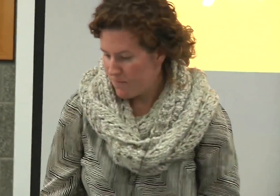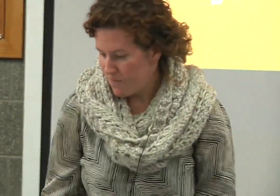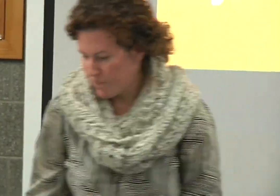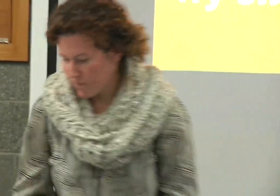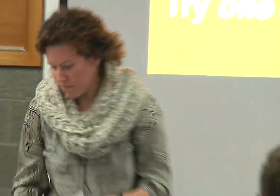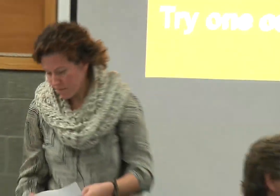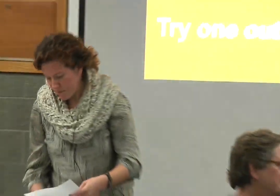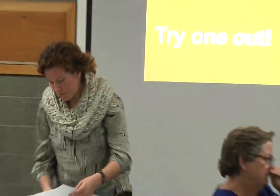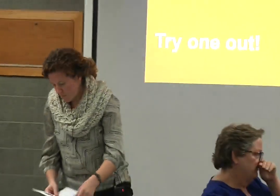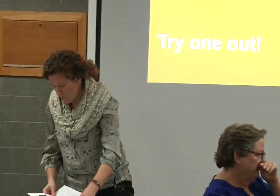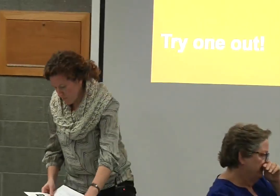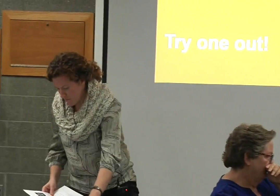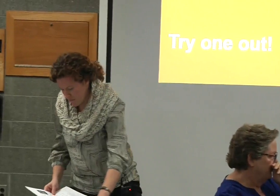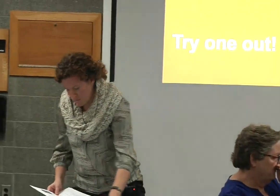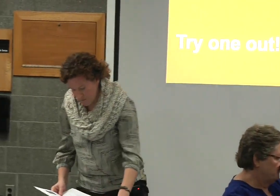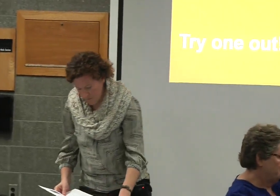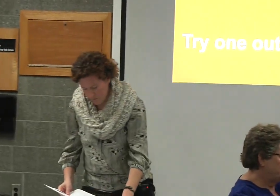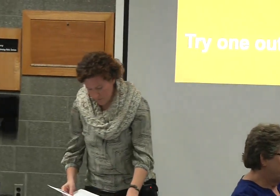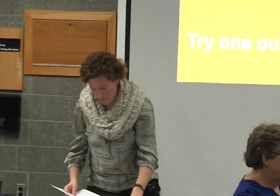together.